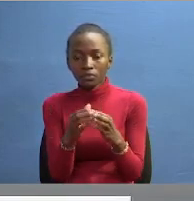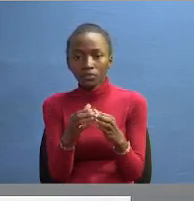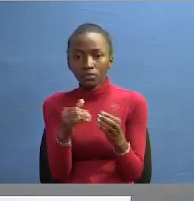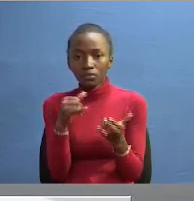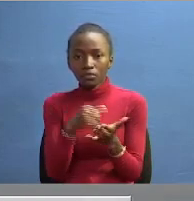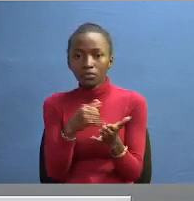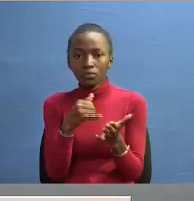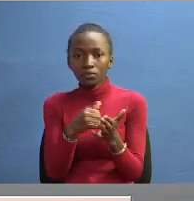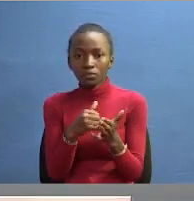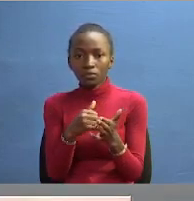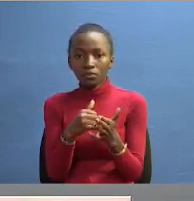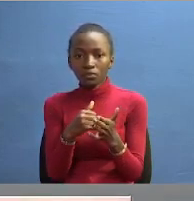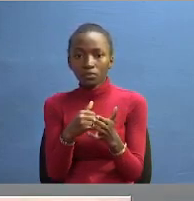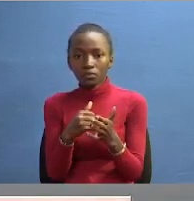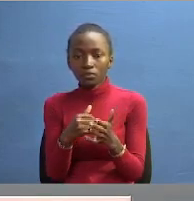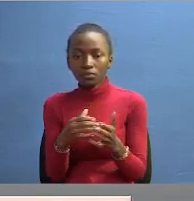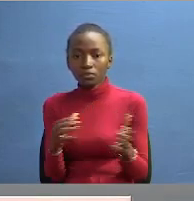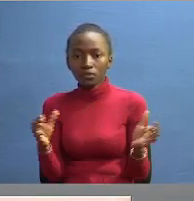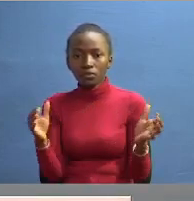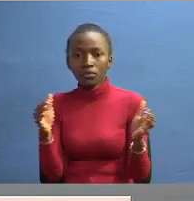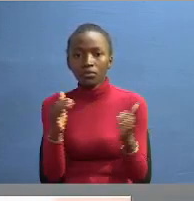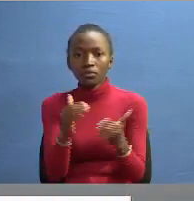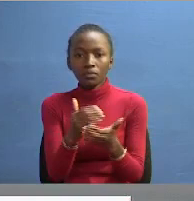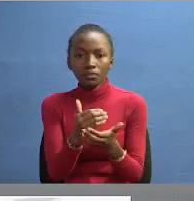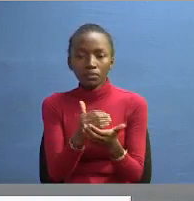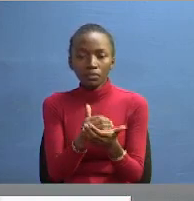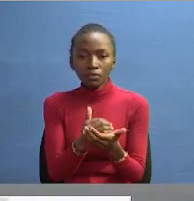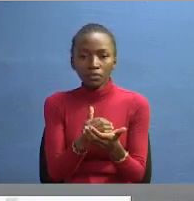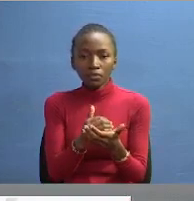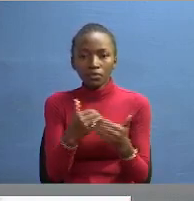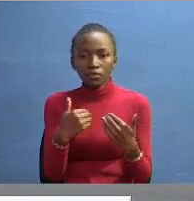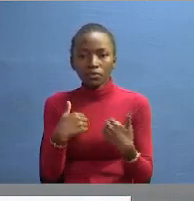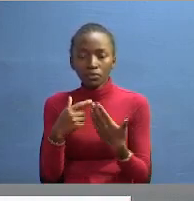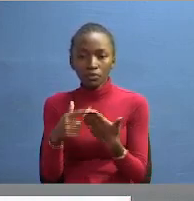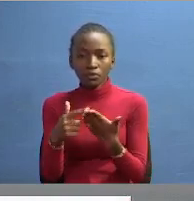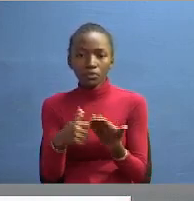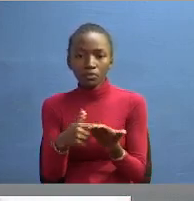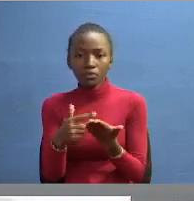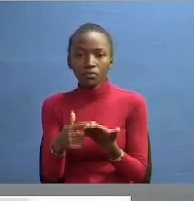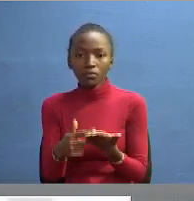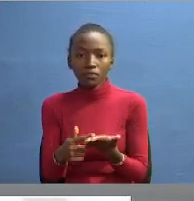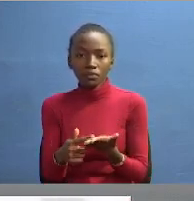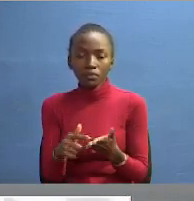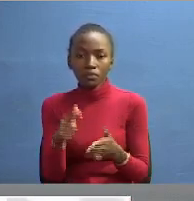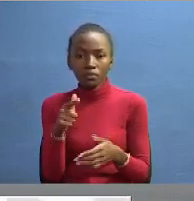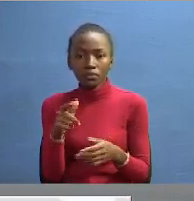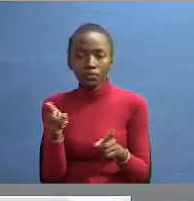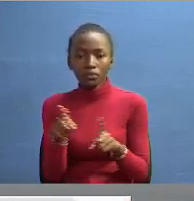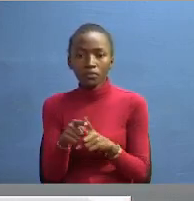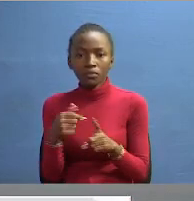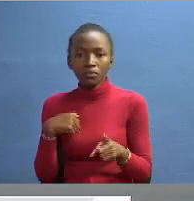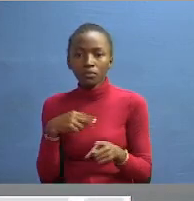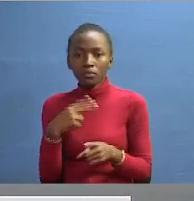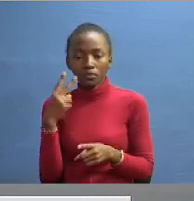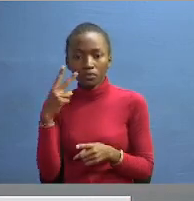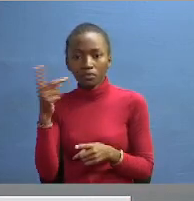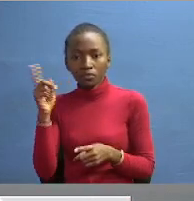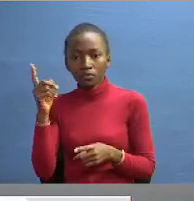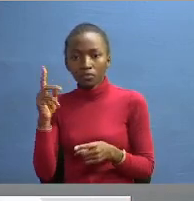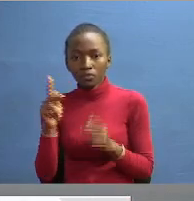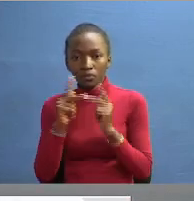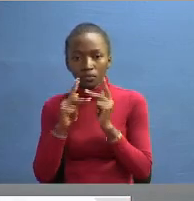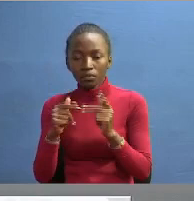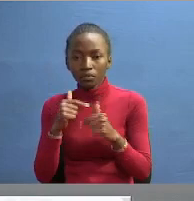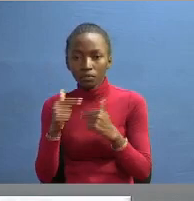together to have negotiations. And probably this is what we saw in the Nairobi peace process, in as much as, yes, not all the armed groups were